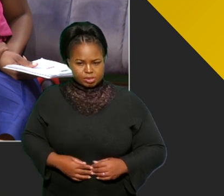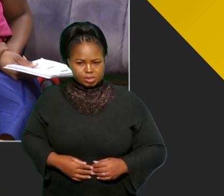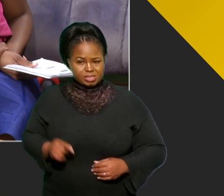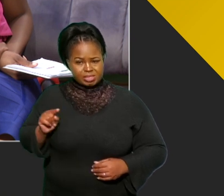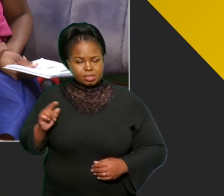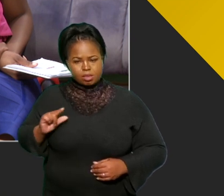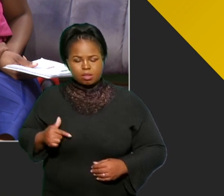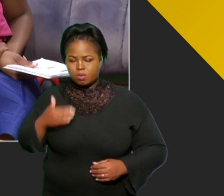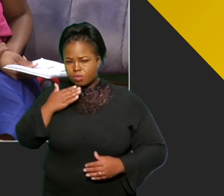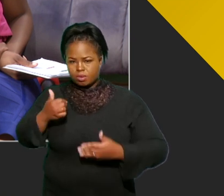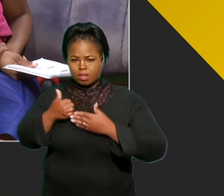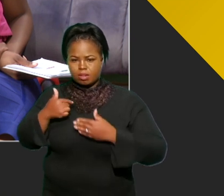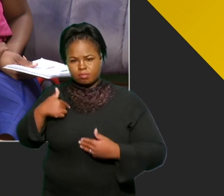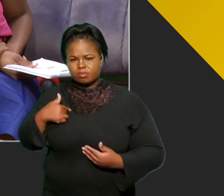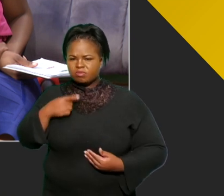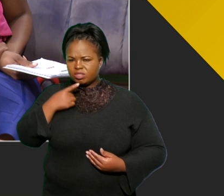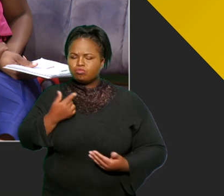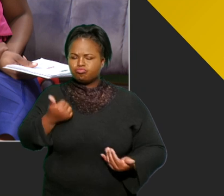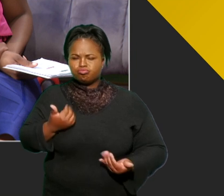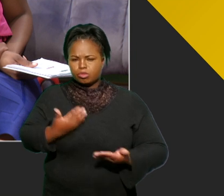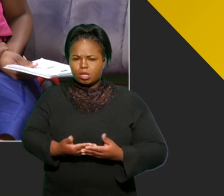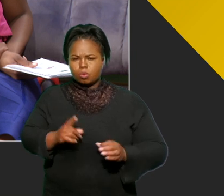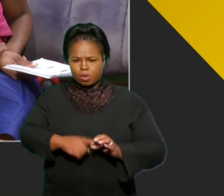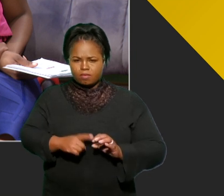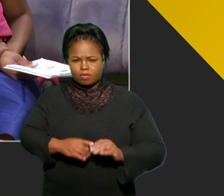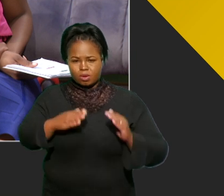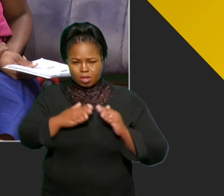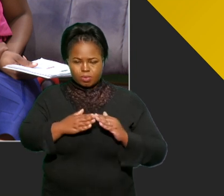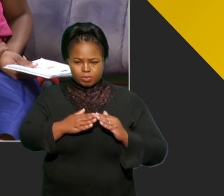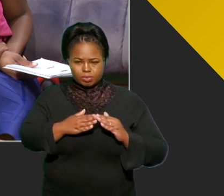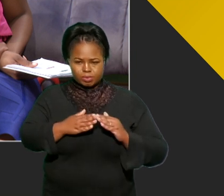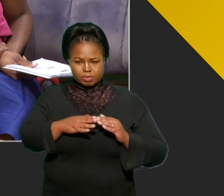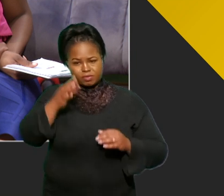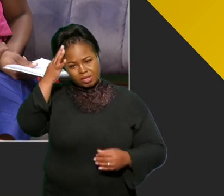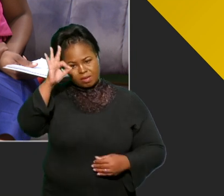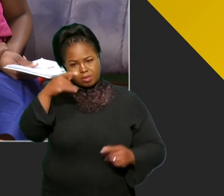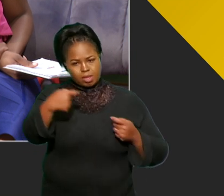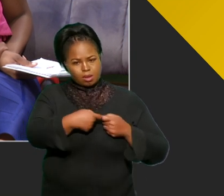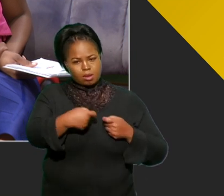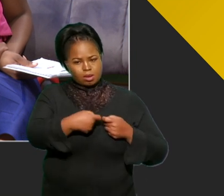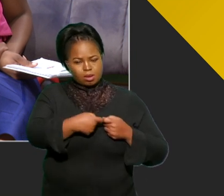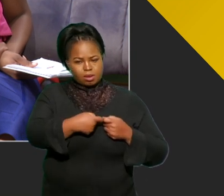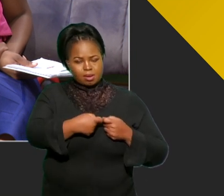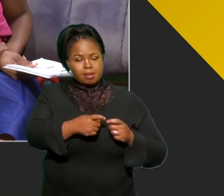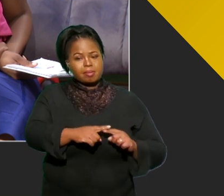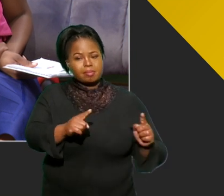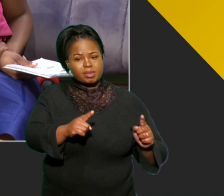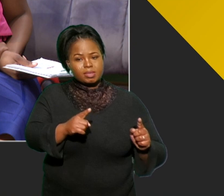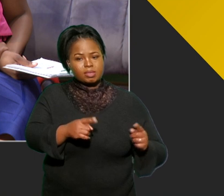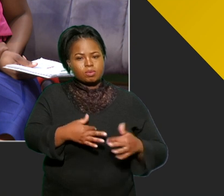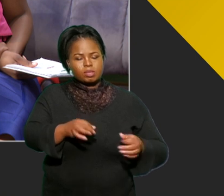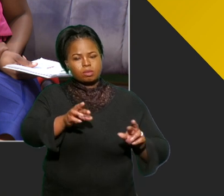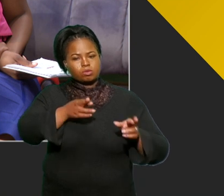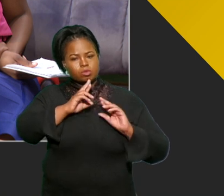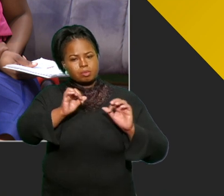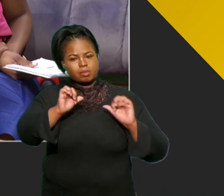lady was helping me, and she said she will help me qualify for a house, government subsidy. Mm. But she got back to me and